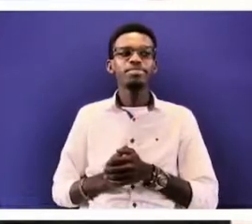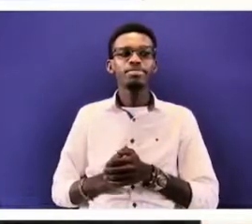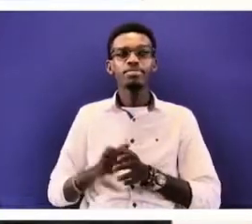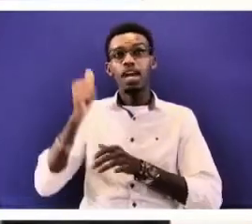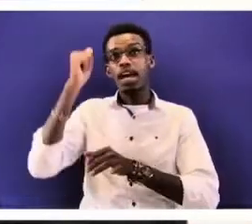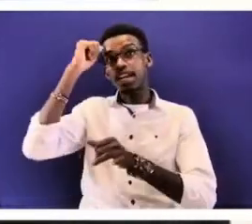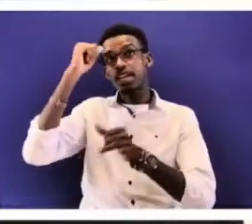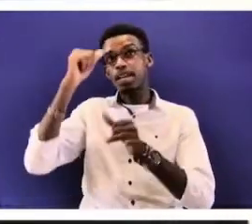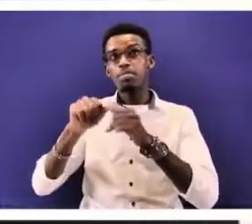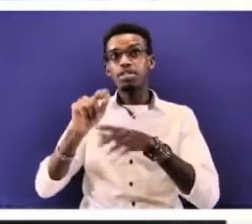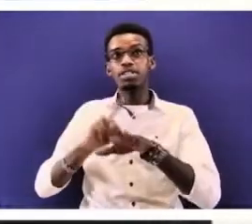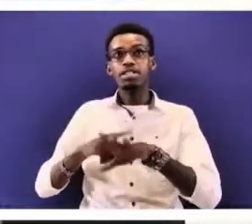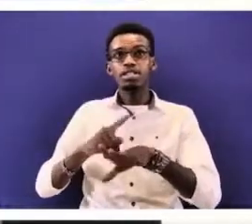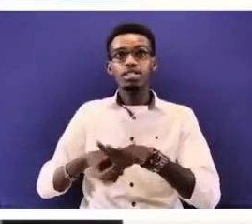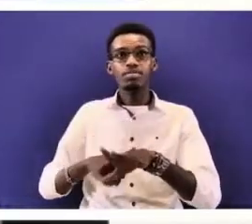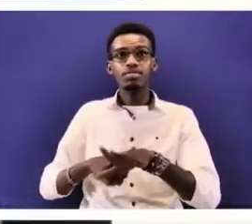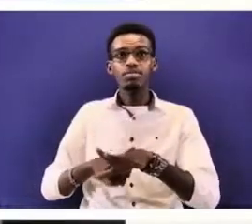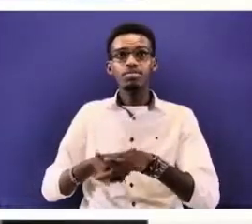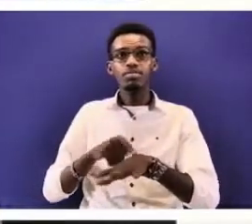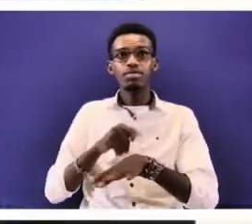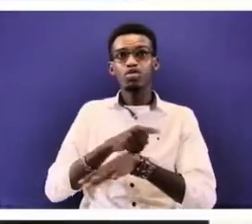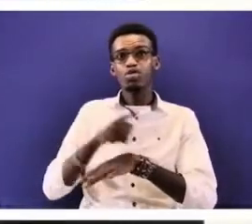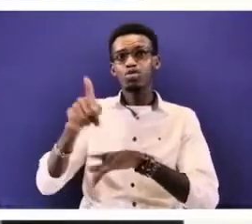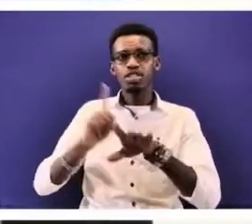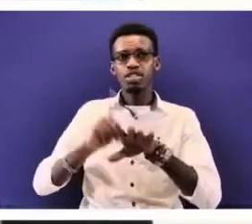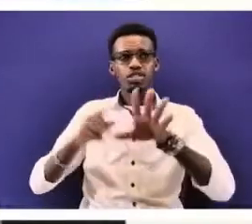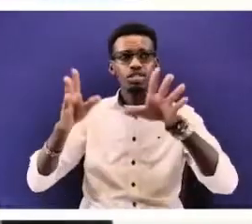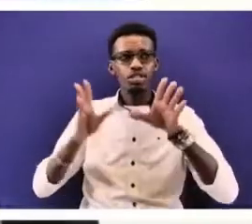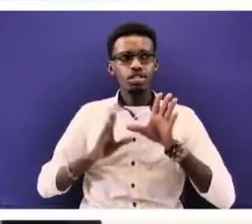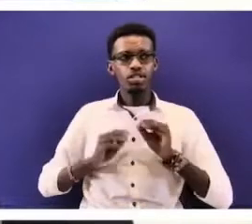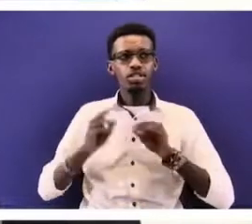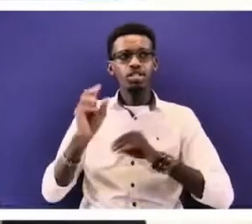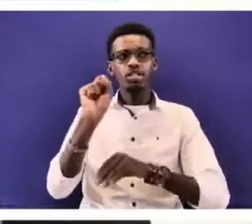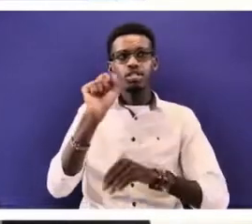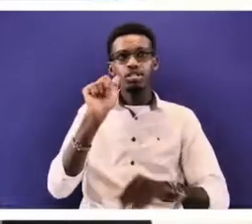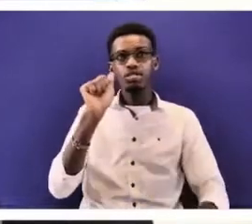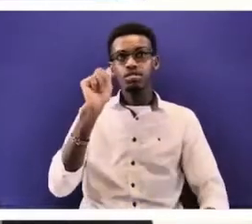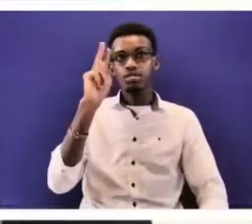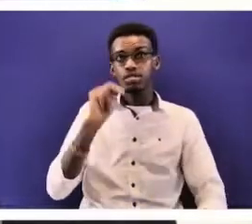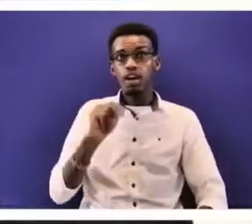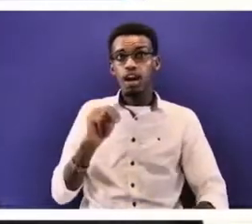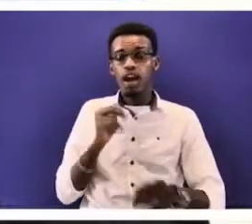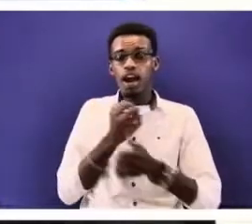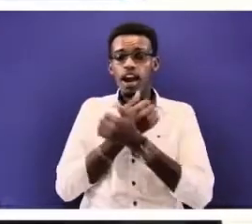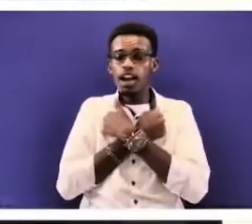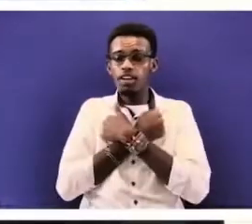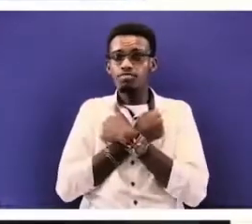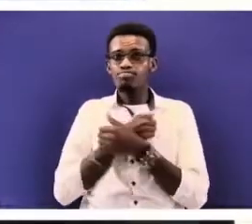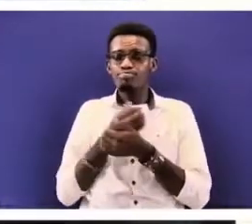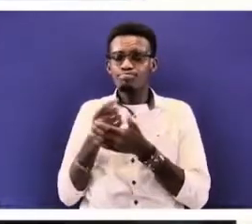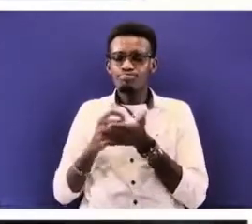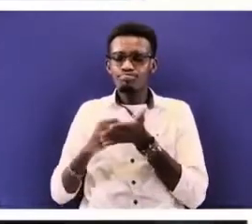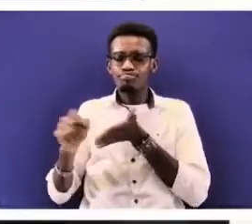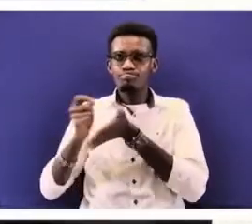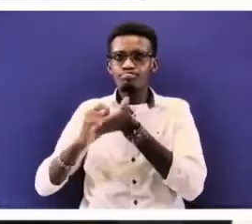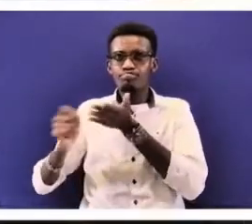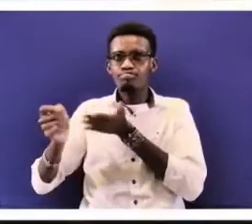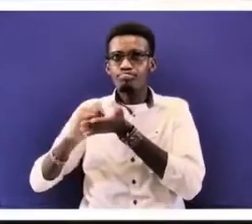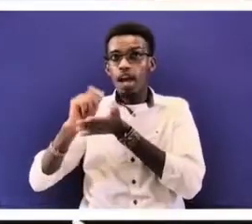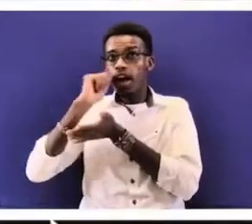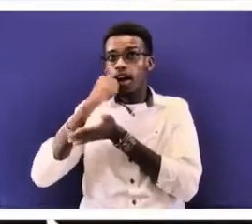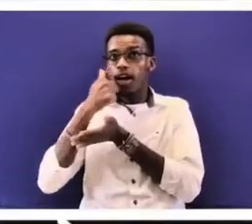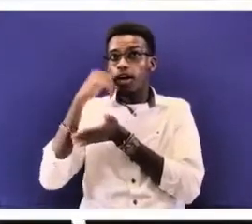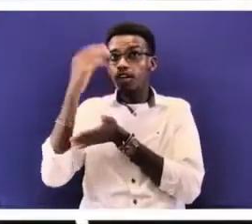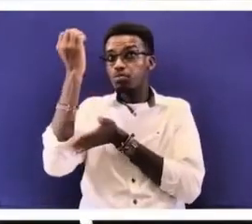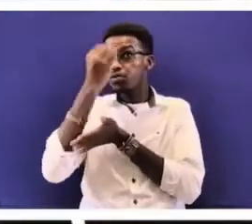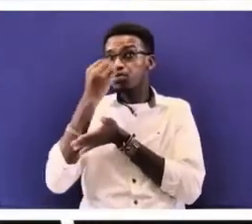Remember the time when you used to receive, Susan, a love letter that was so nice and worded so beautiful